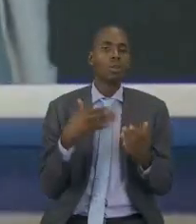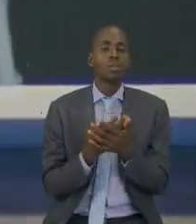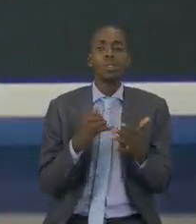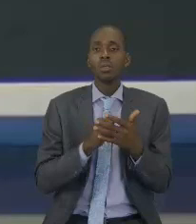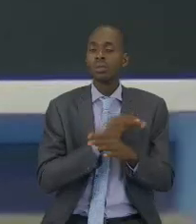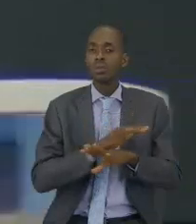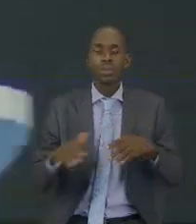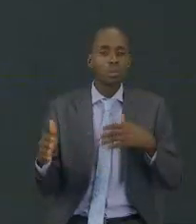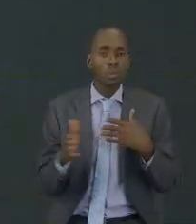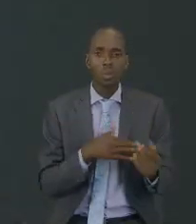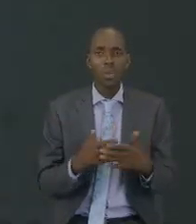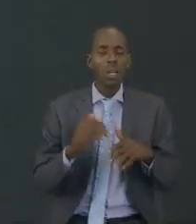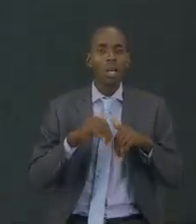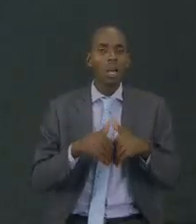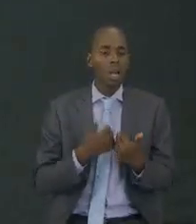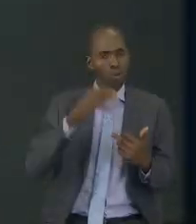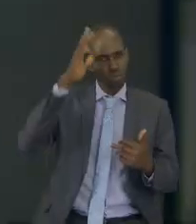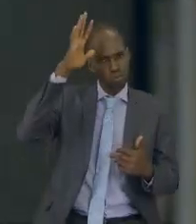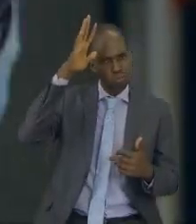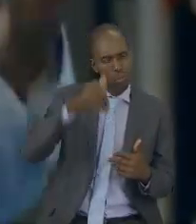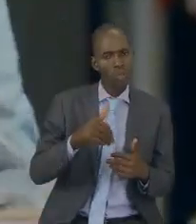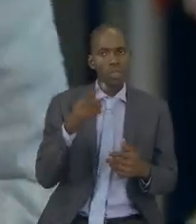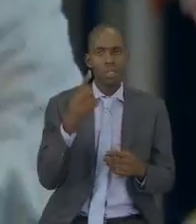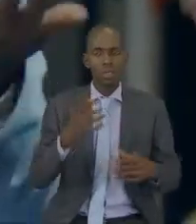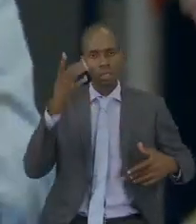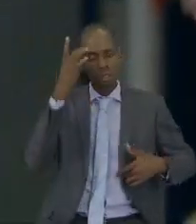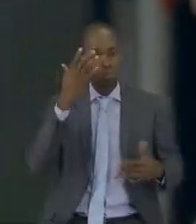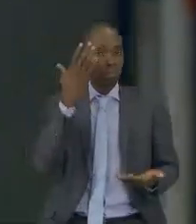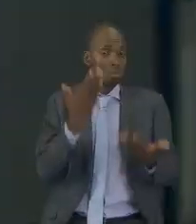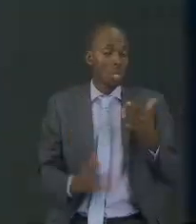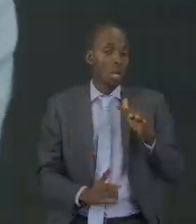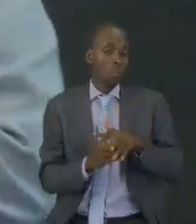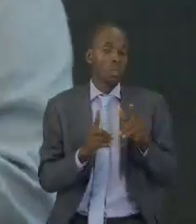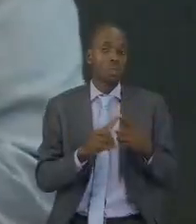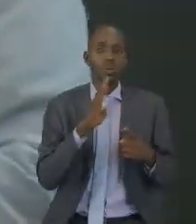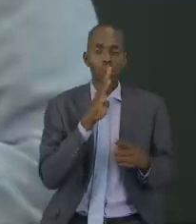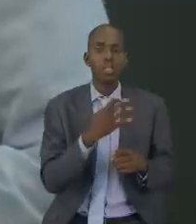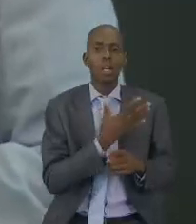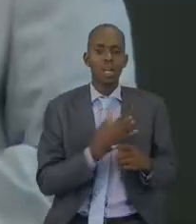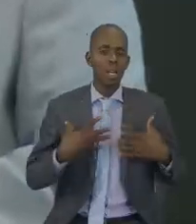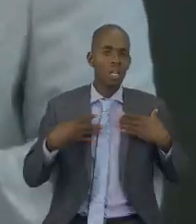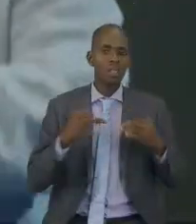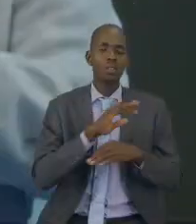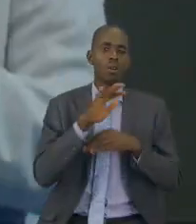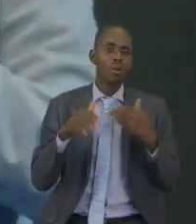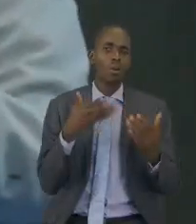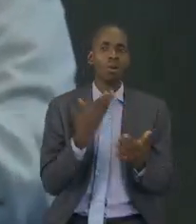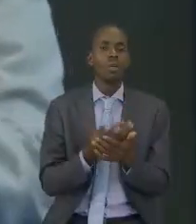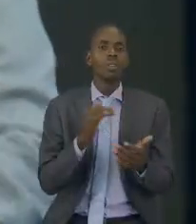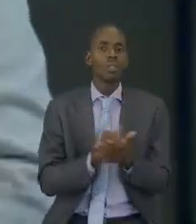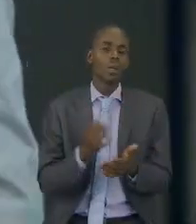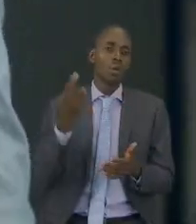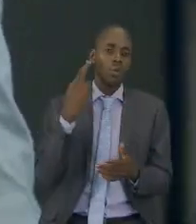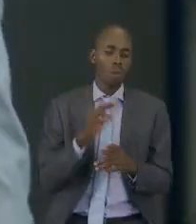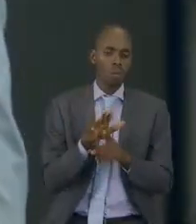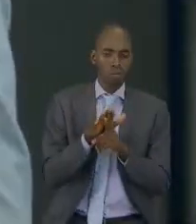doesn't matter how incurable the sickness might appear to be, and healing all that were oppressed